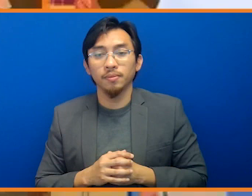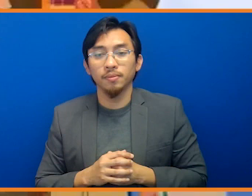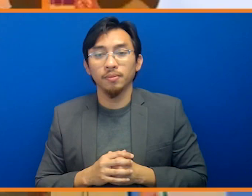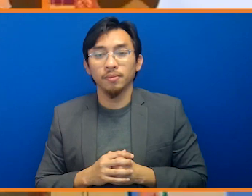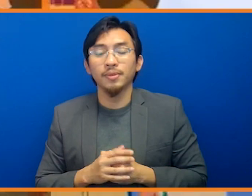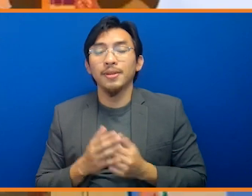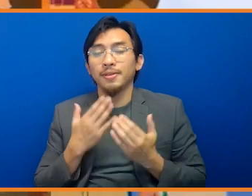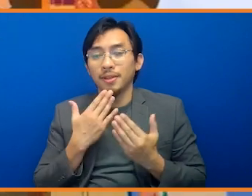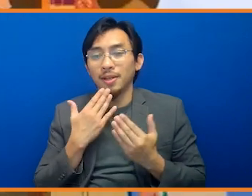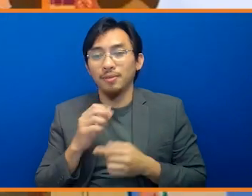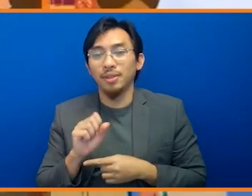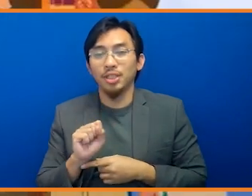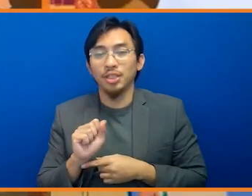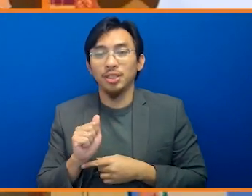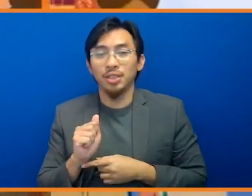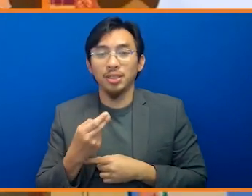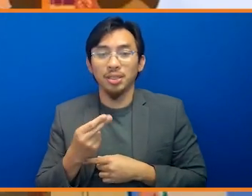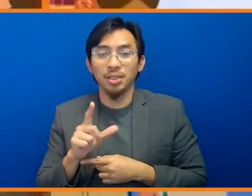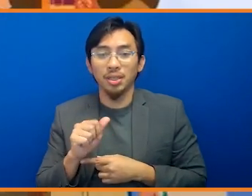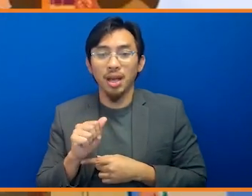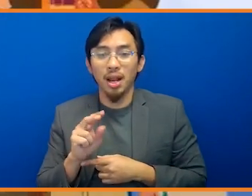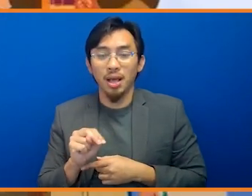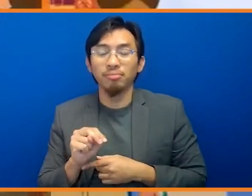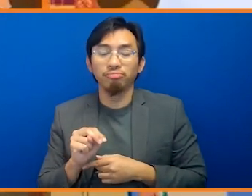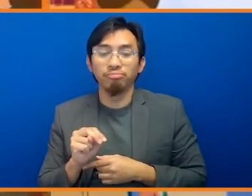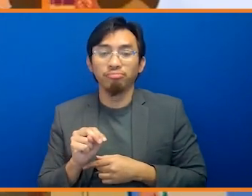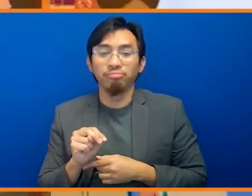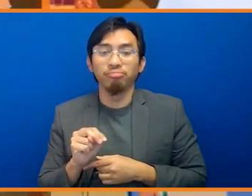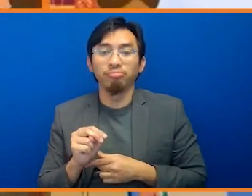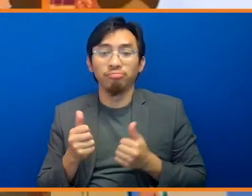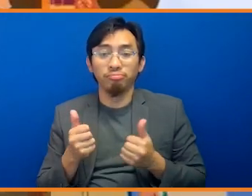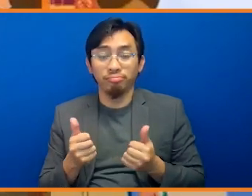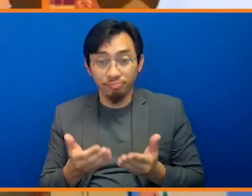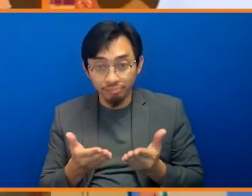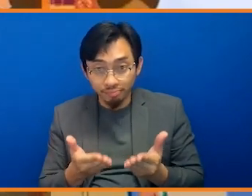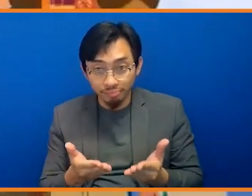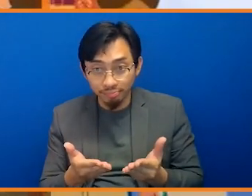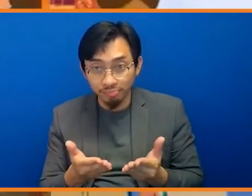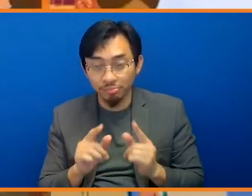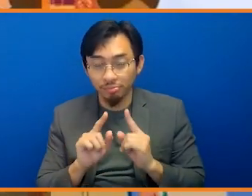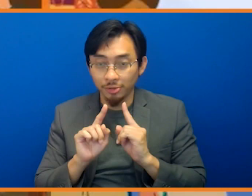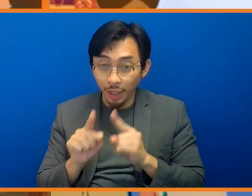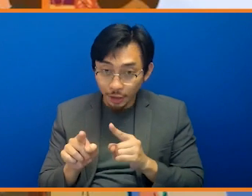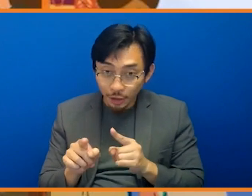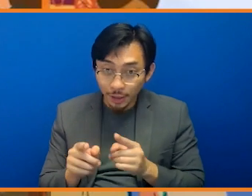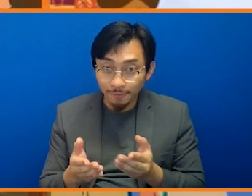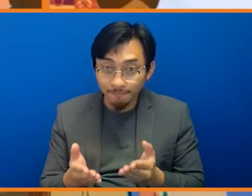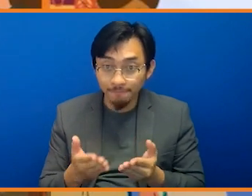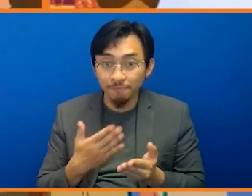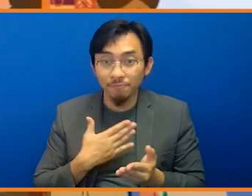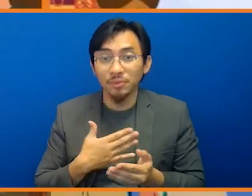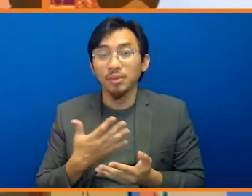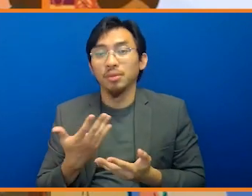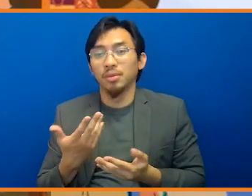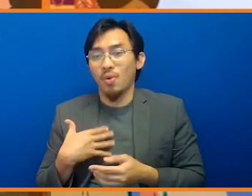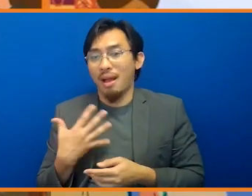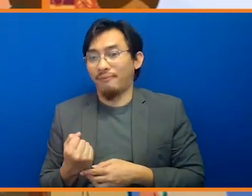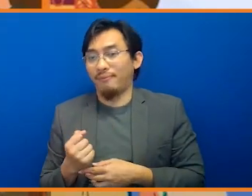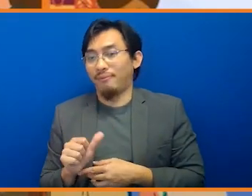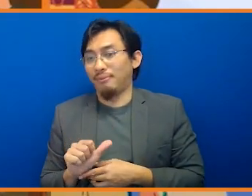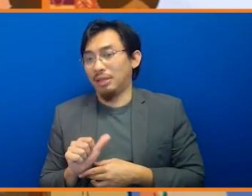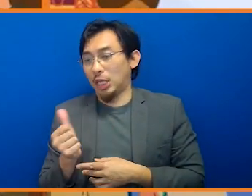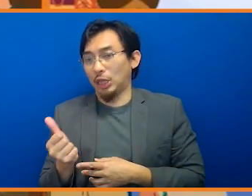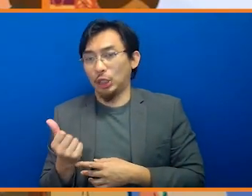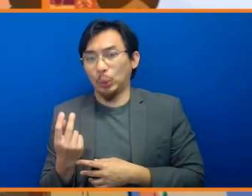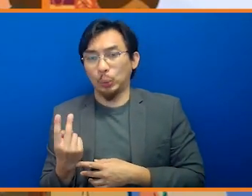Thank you, Sahlan. This is kind of the question as well. But Mrs. Sensei, do you want to answer directly, or because we have another